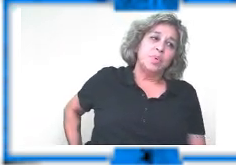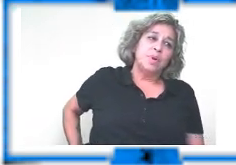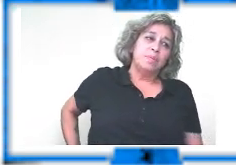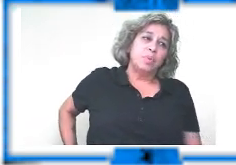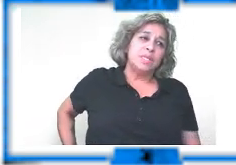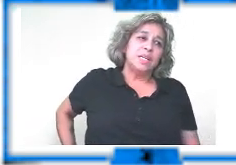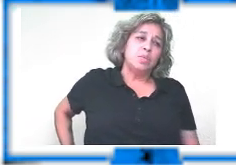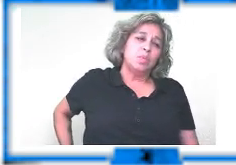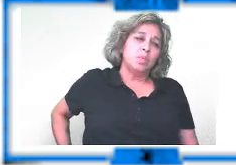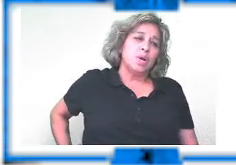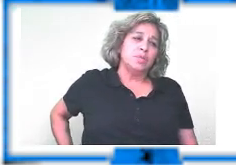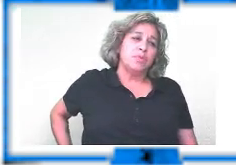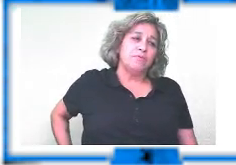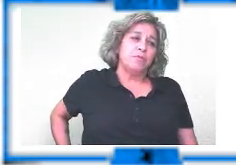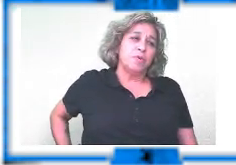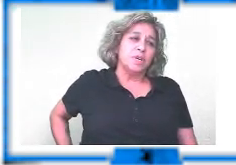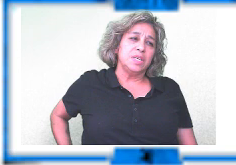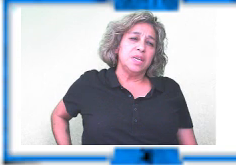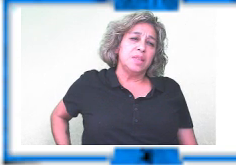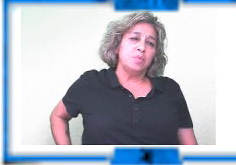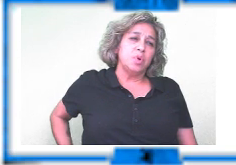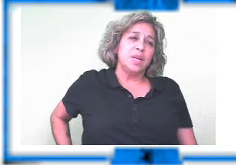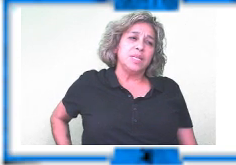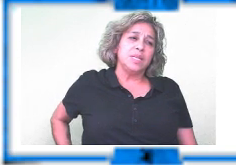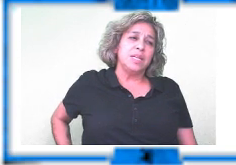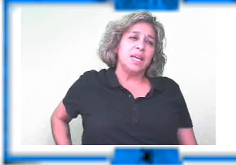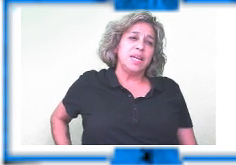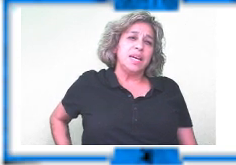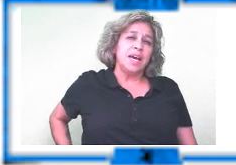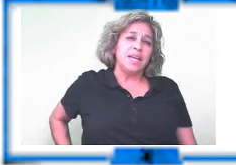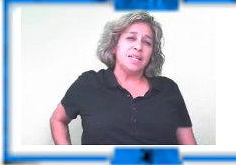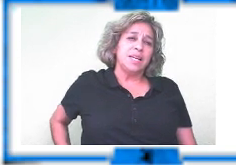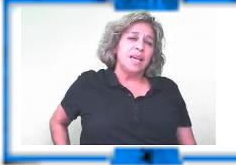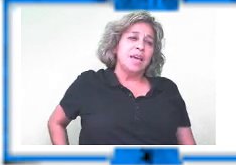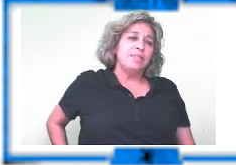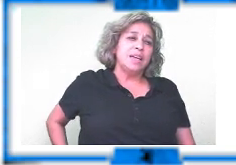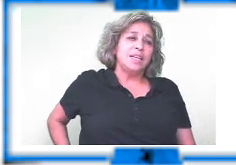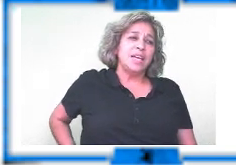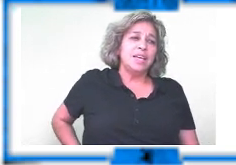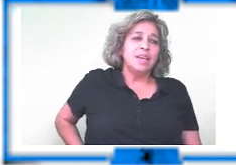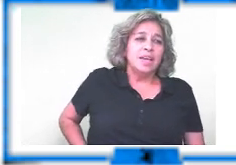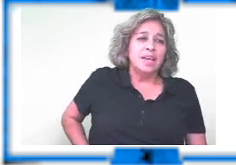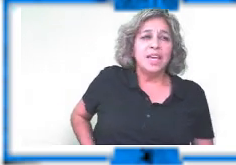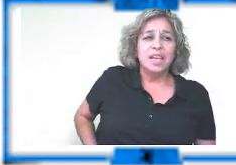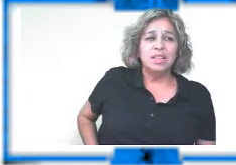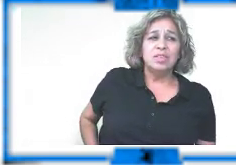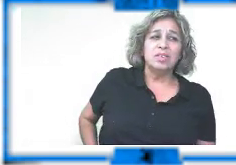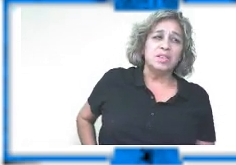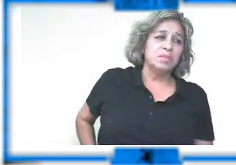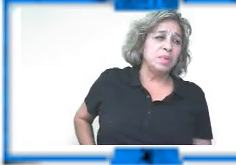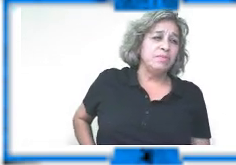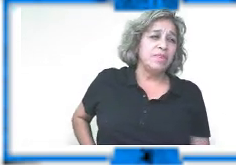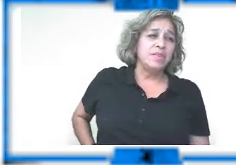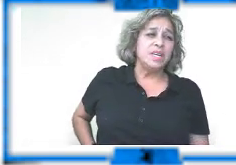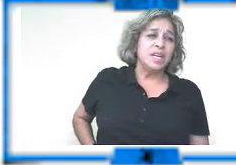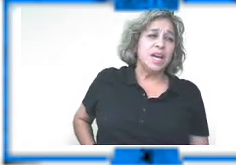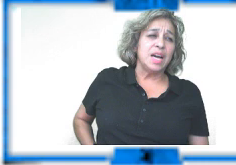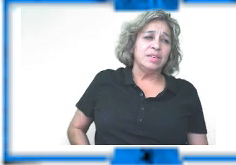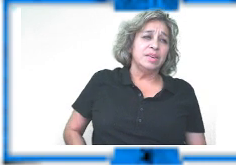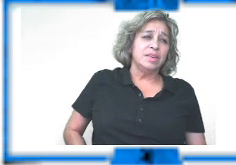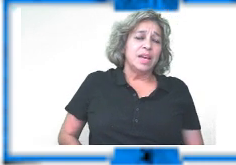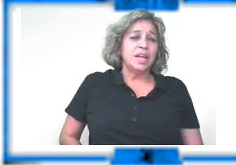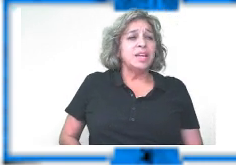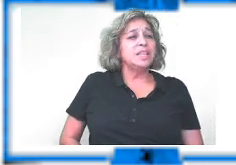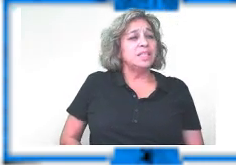the president works from 4 in the morning to 10 at night. And that day, he looked to be very